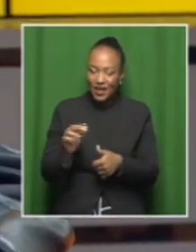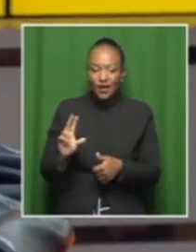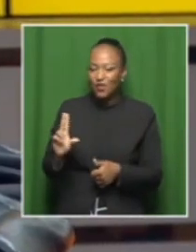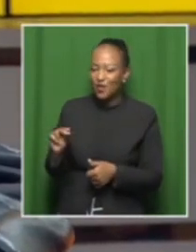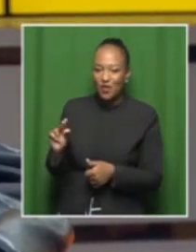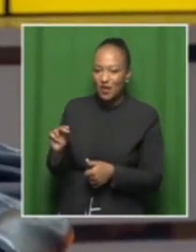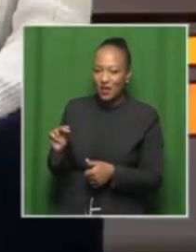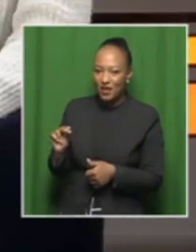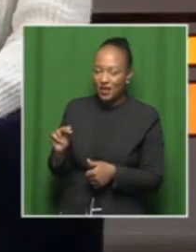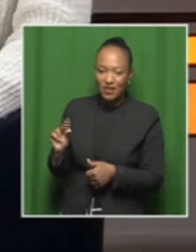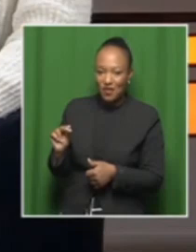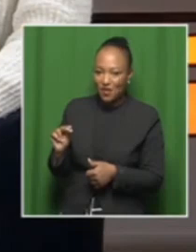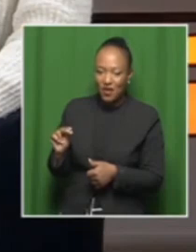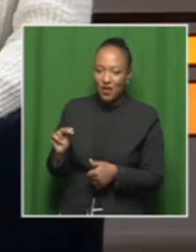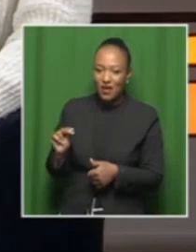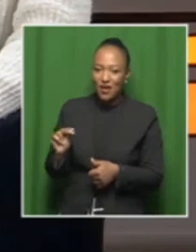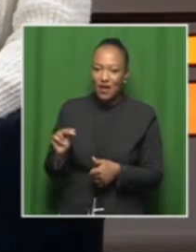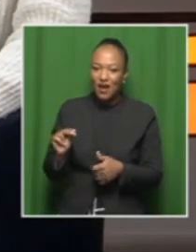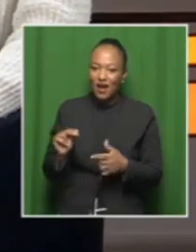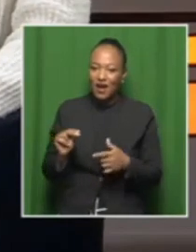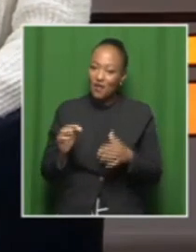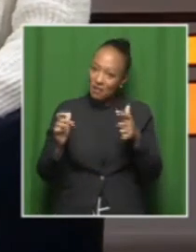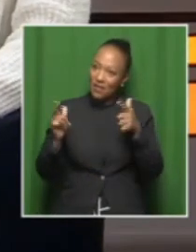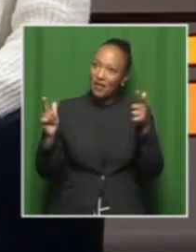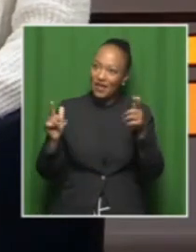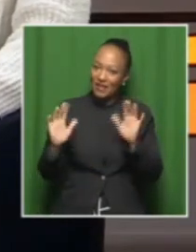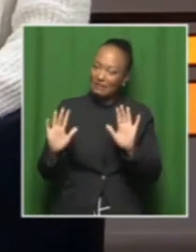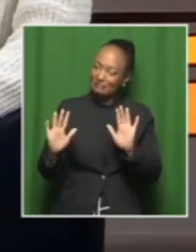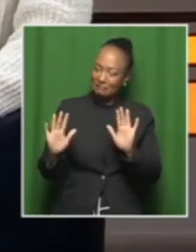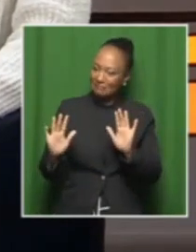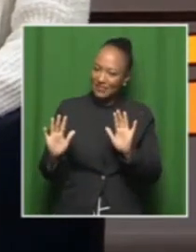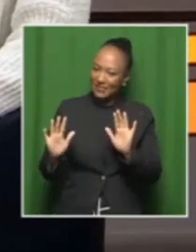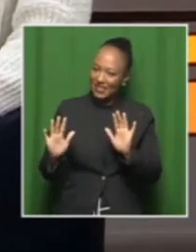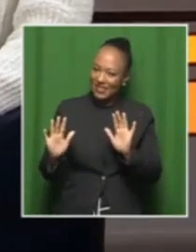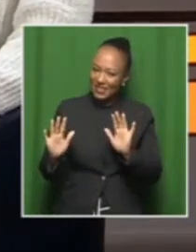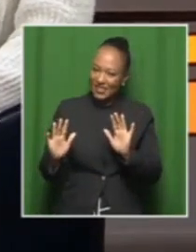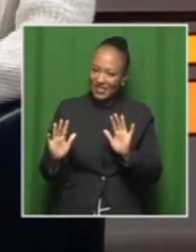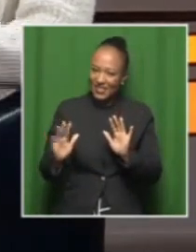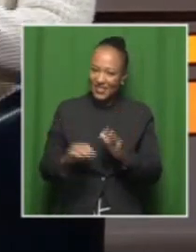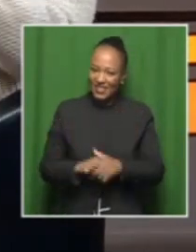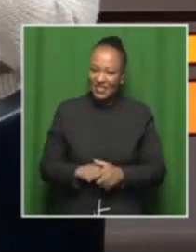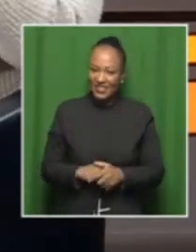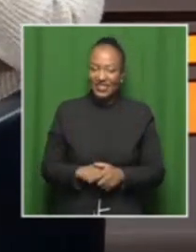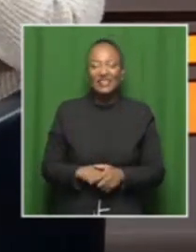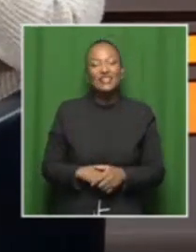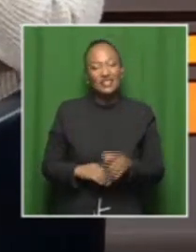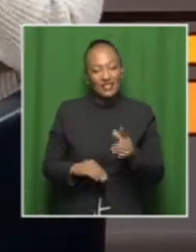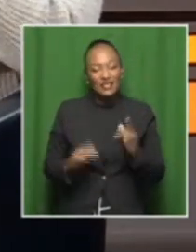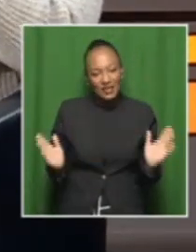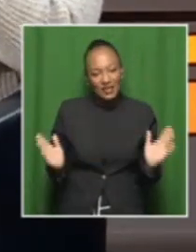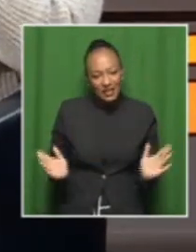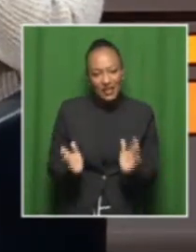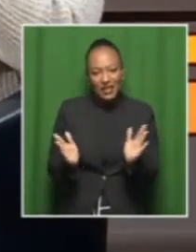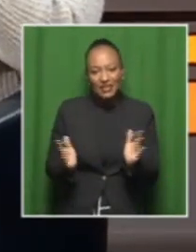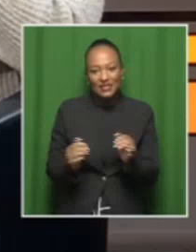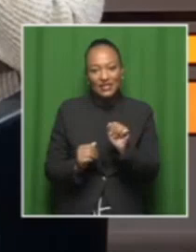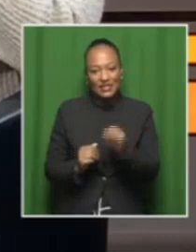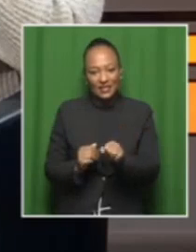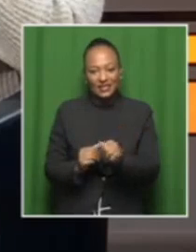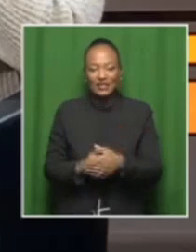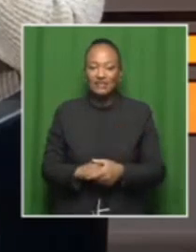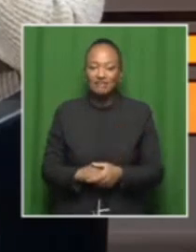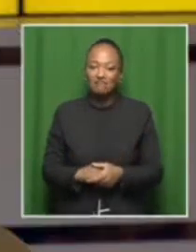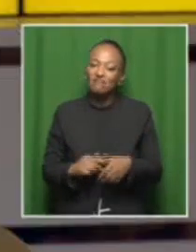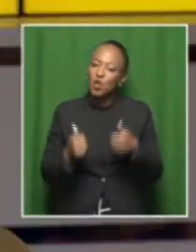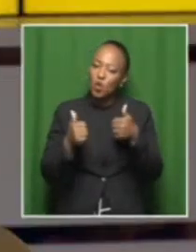big boys. We have aura, Chief. Okay. If he says that, then we have aura. But no, like, it was really encouraging, and yeah. Yeah. It's